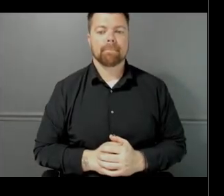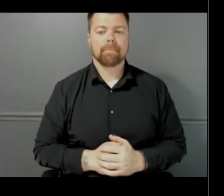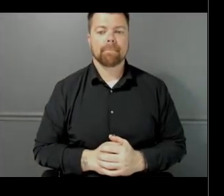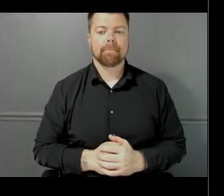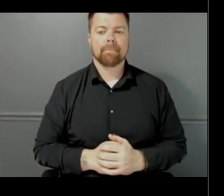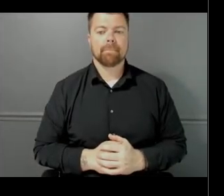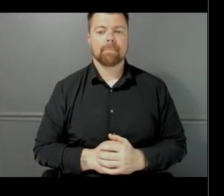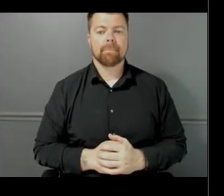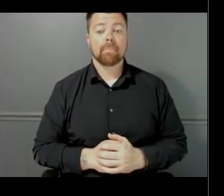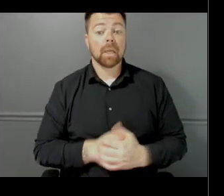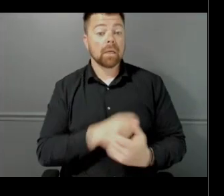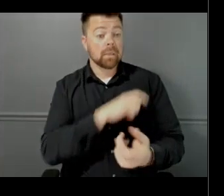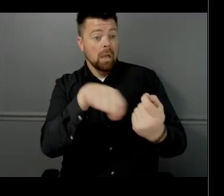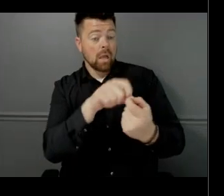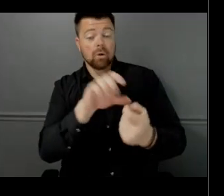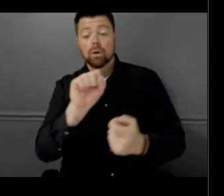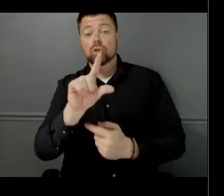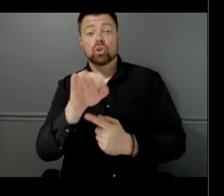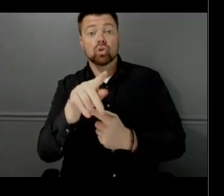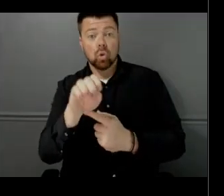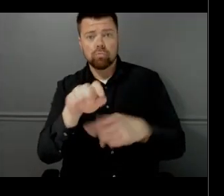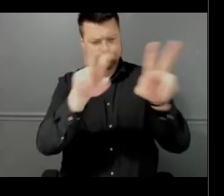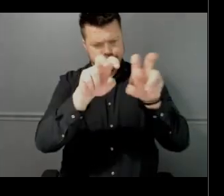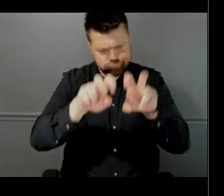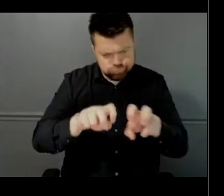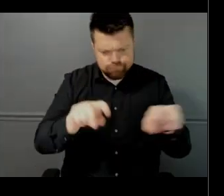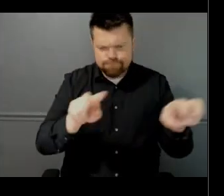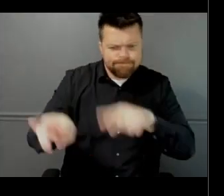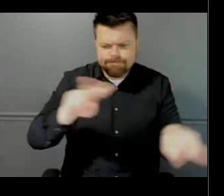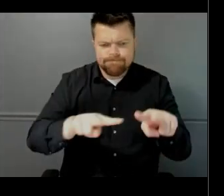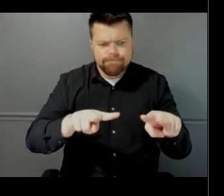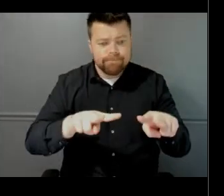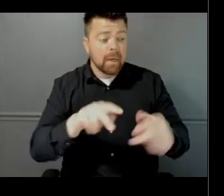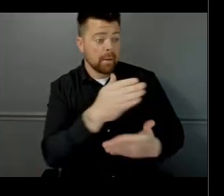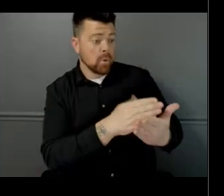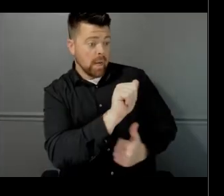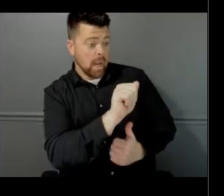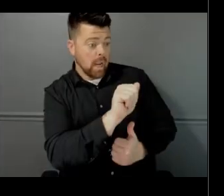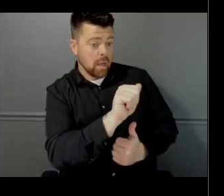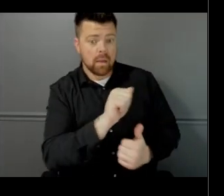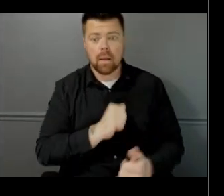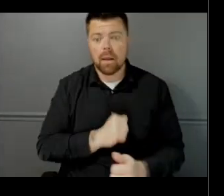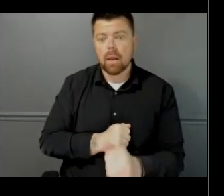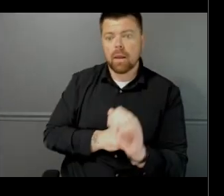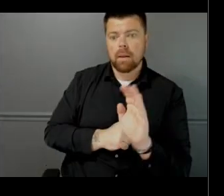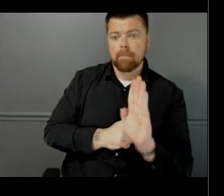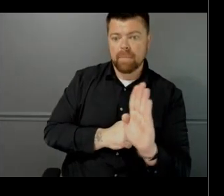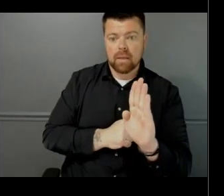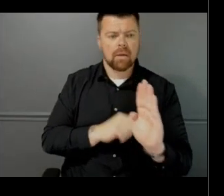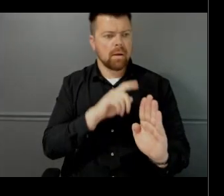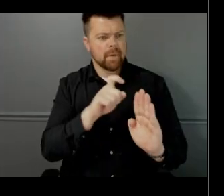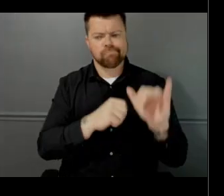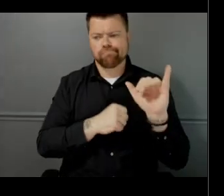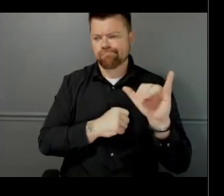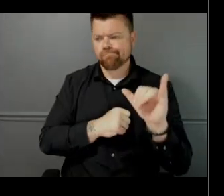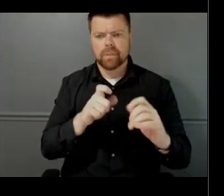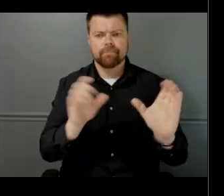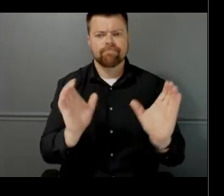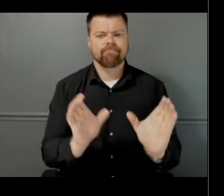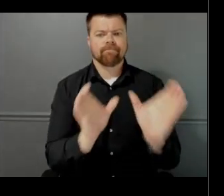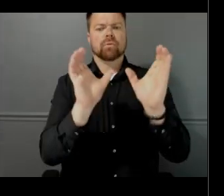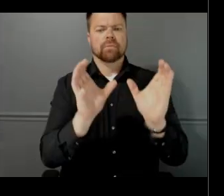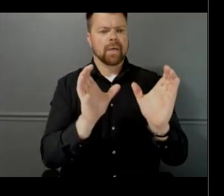The accuracy of the slope analysis in steps A and B must be certified by